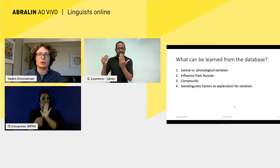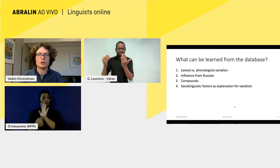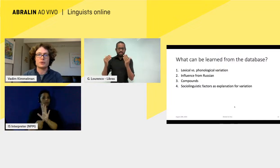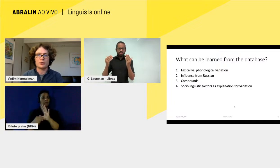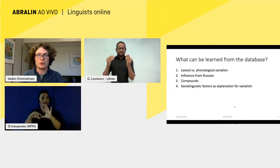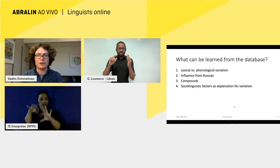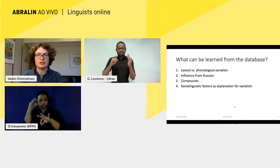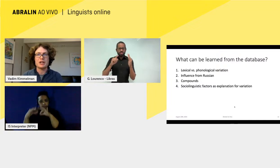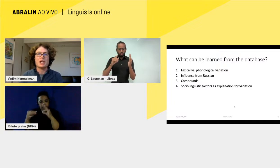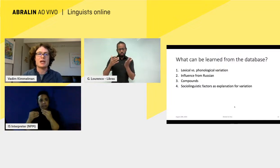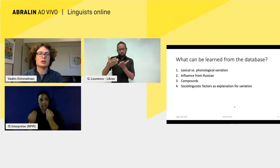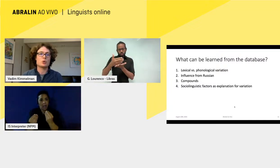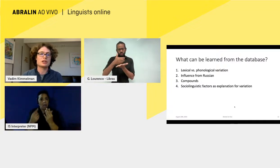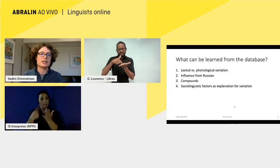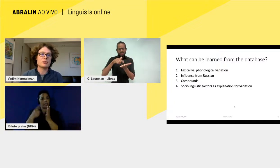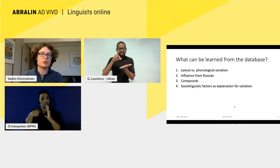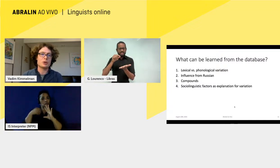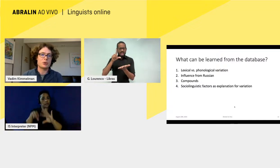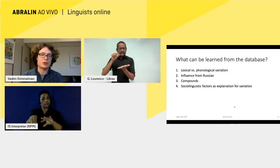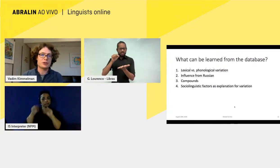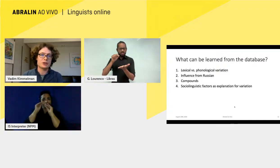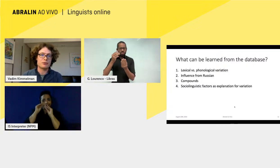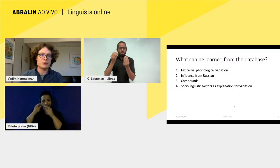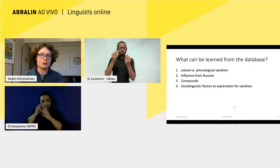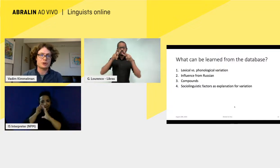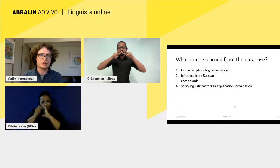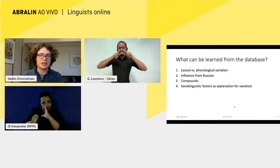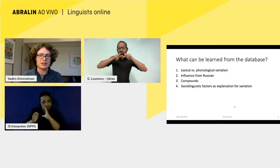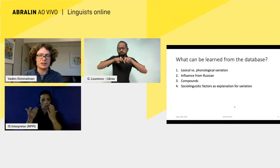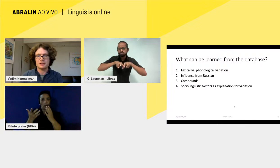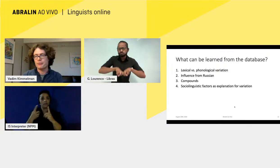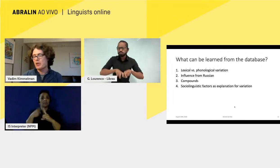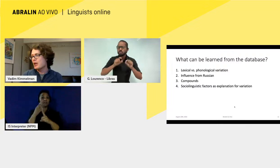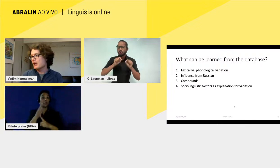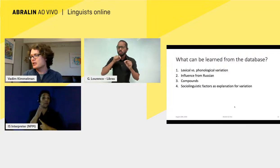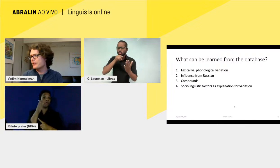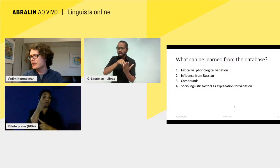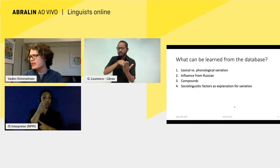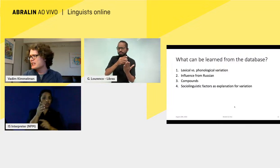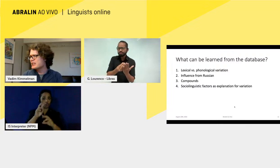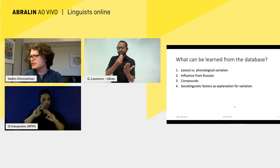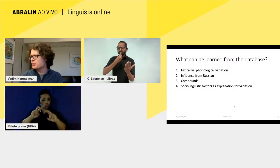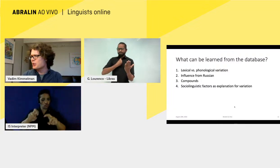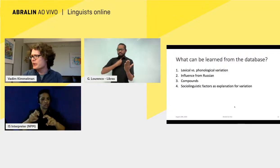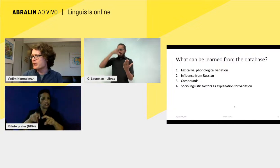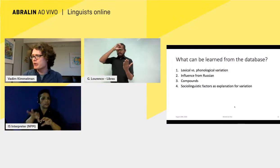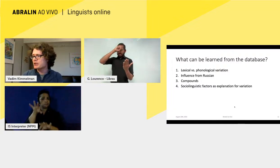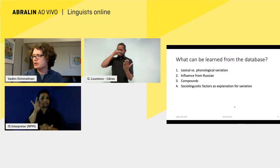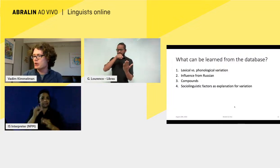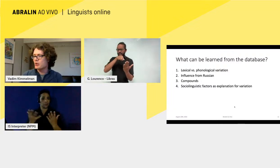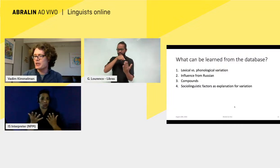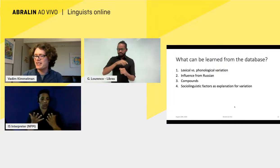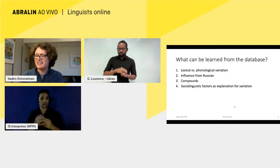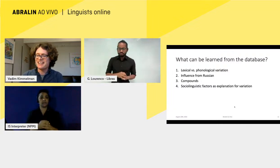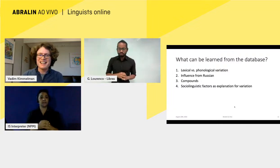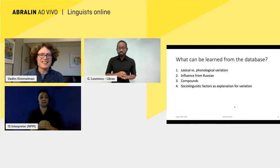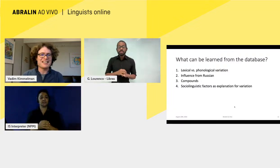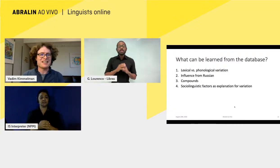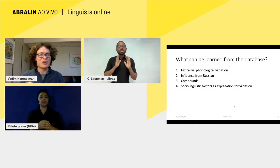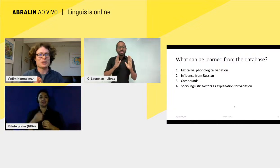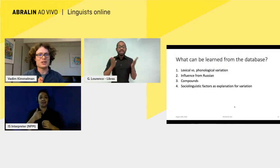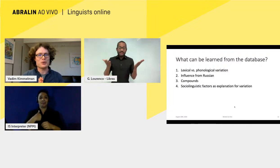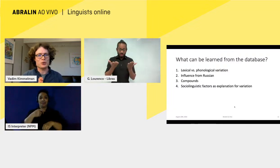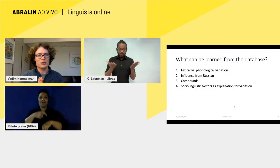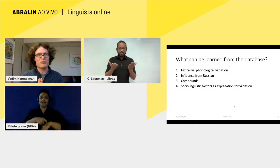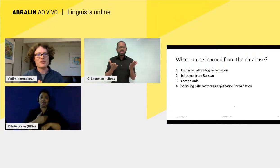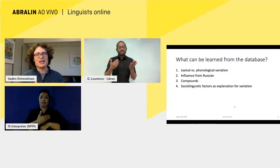we have learned from it, and what can be learned in future studies. And I realized that I'm going much slower